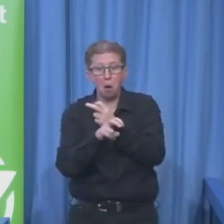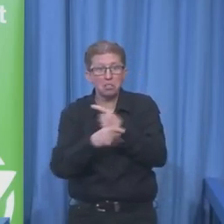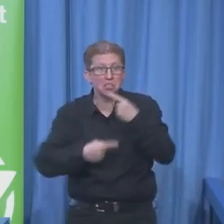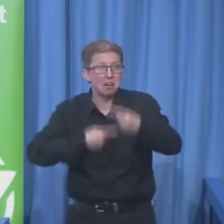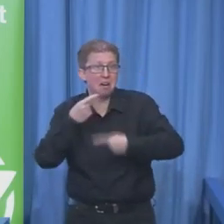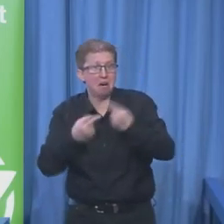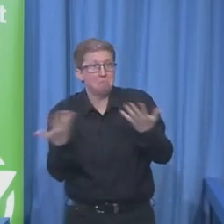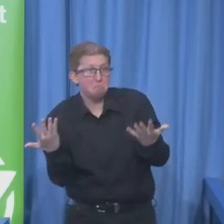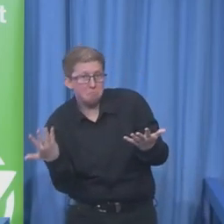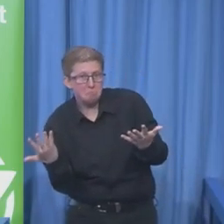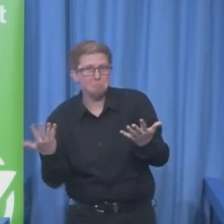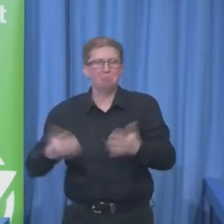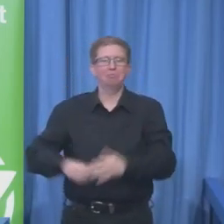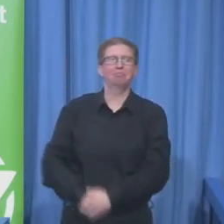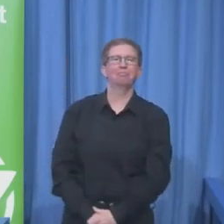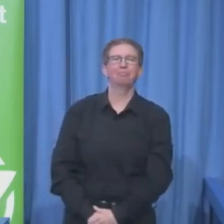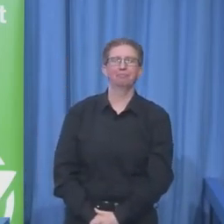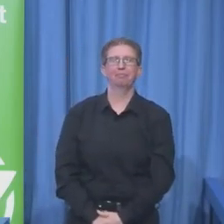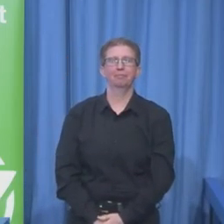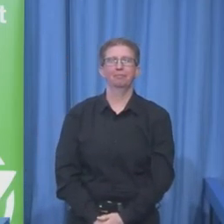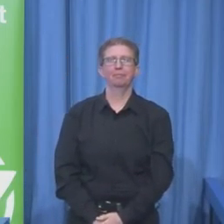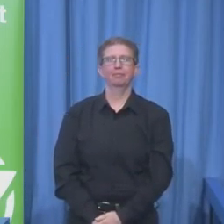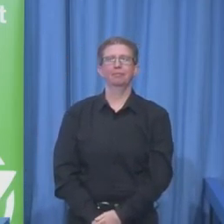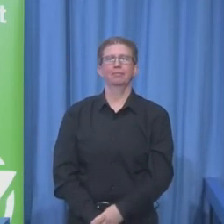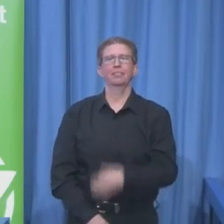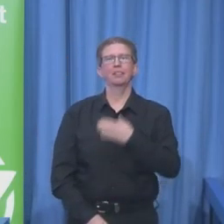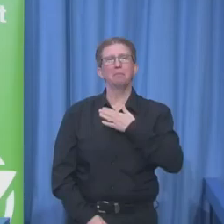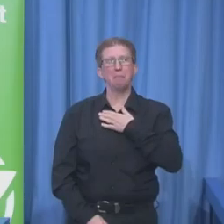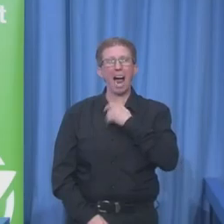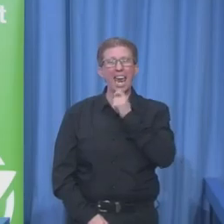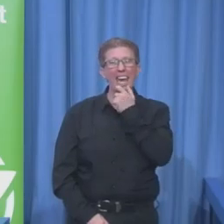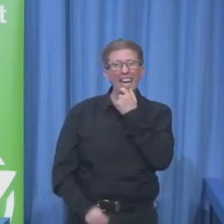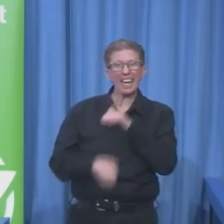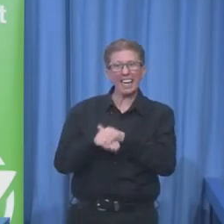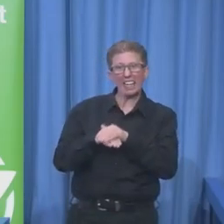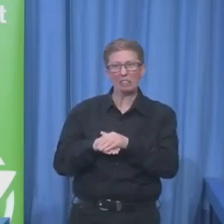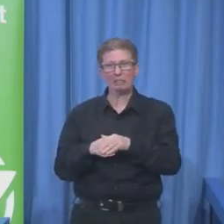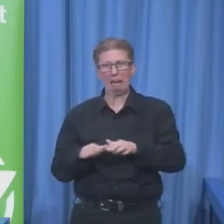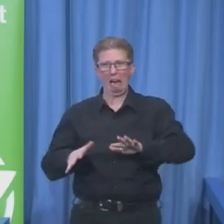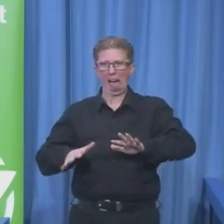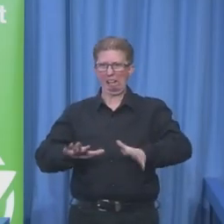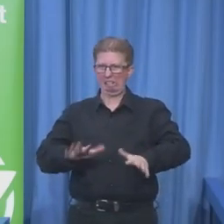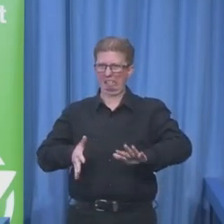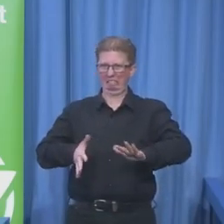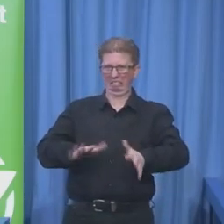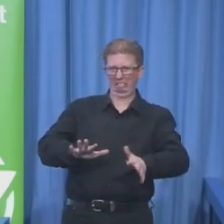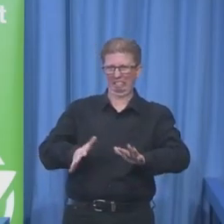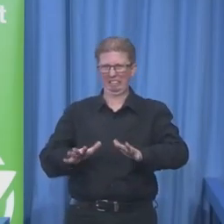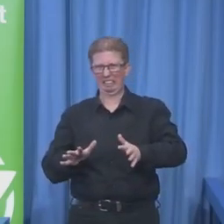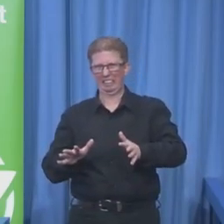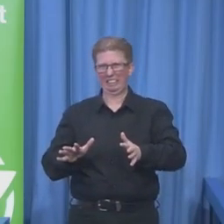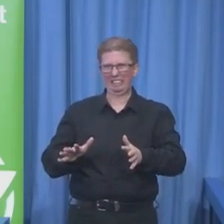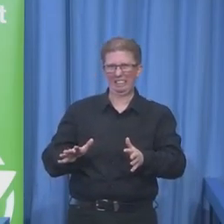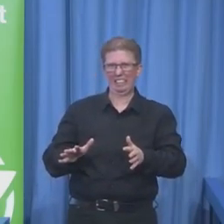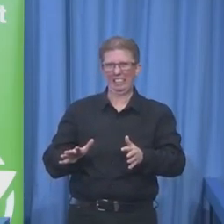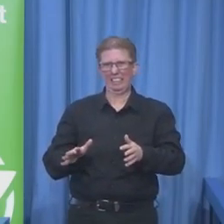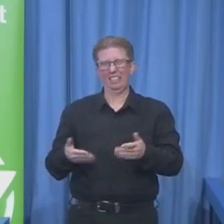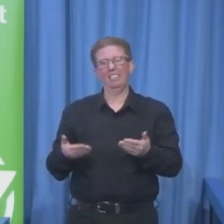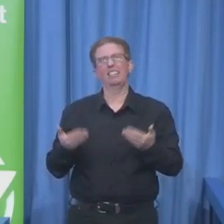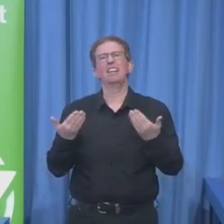Okay, my English is not very good, and therefore my speech, my statement is not very